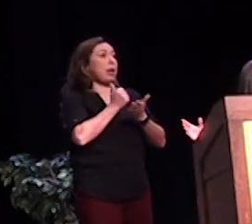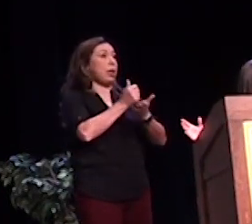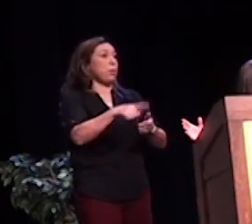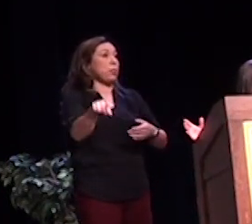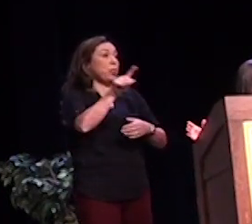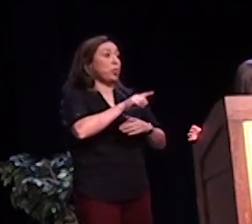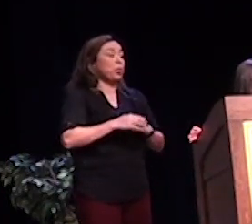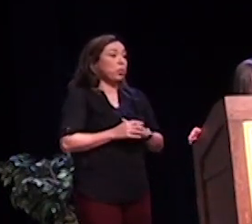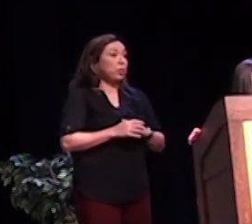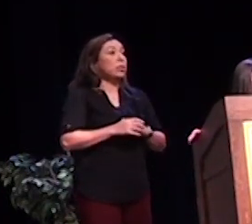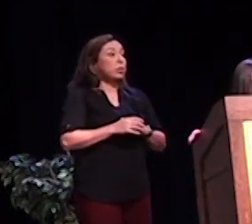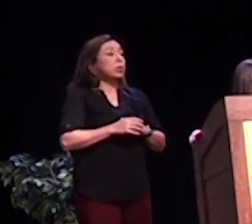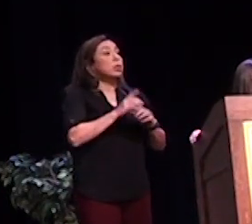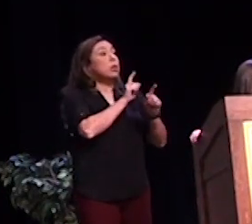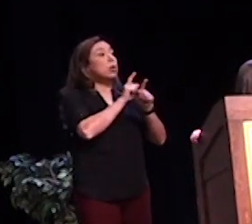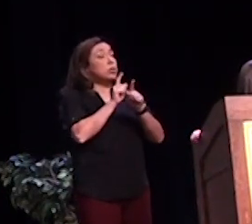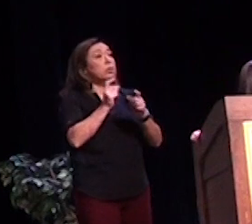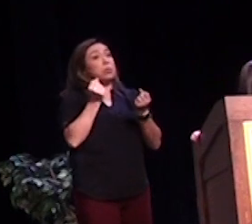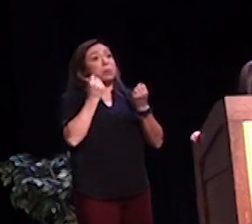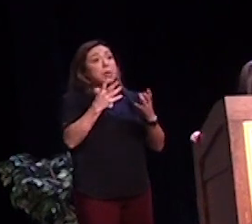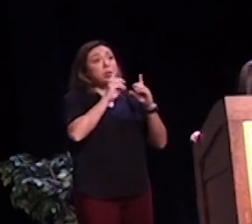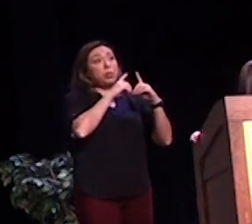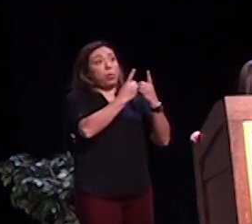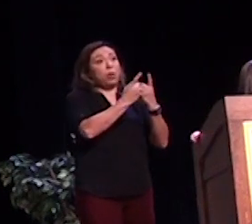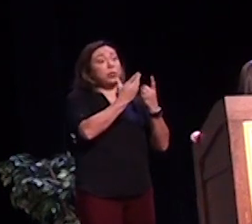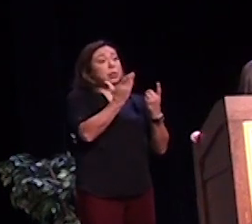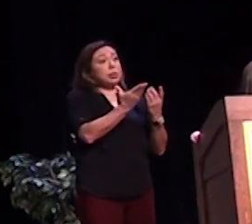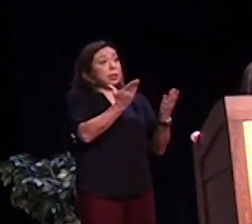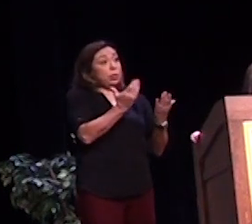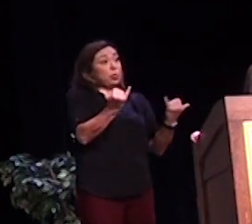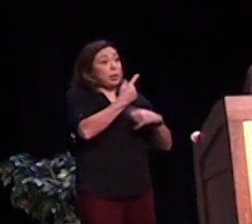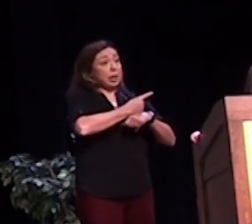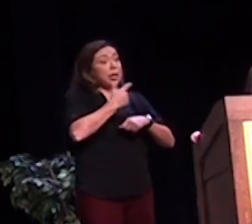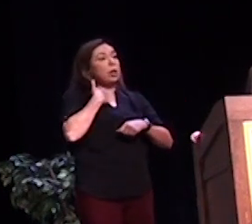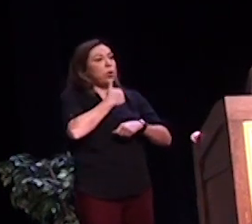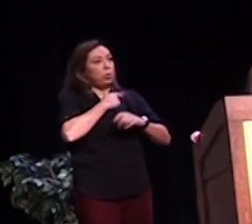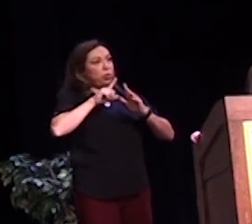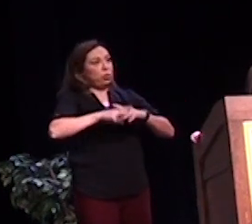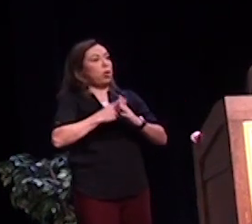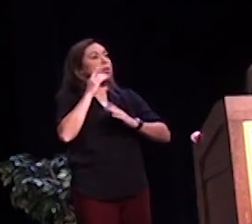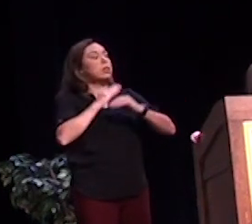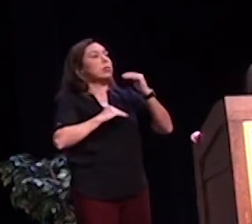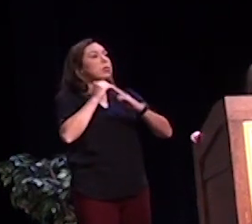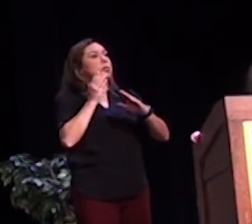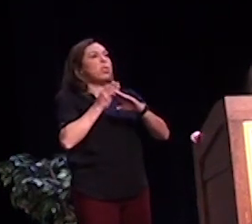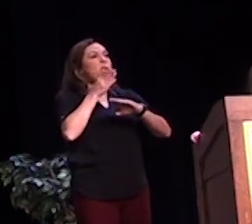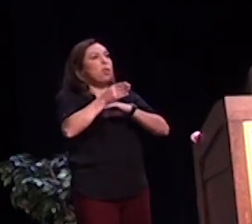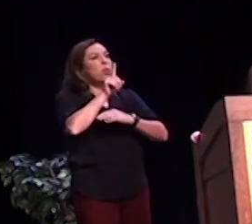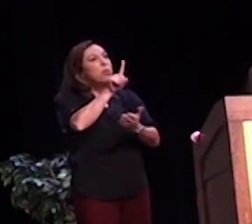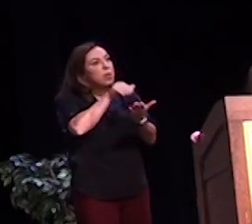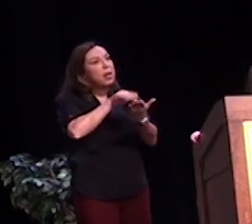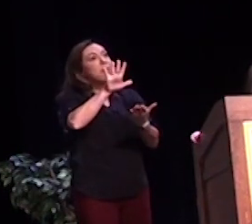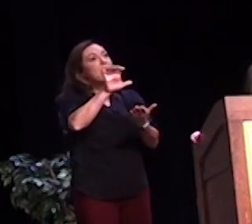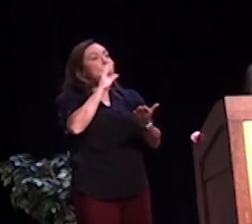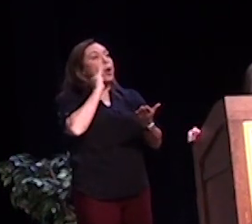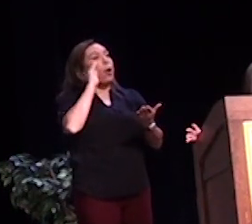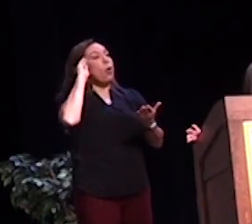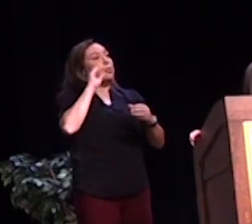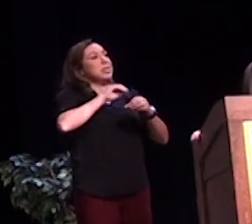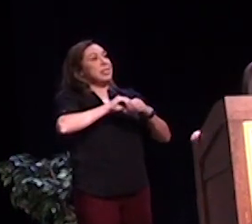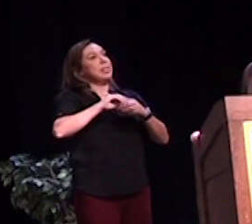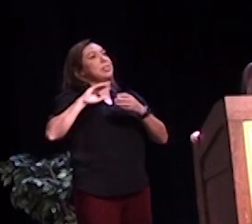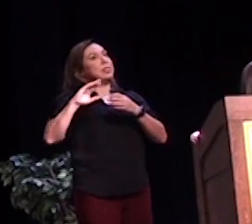Additionally, with many of the partners here today, we have started construction on over 1,500 homes in the